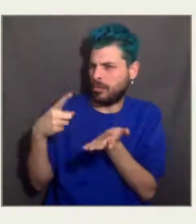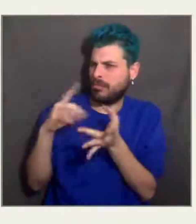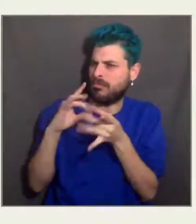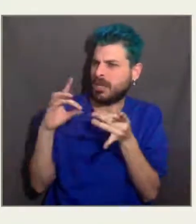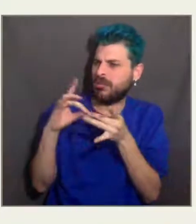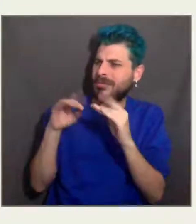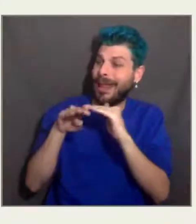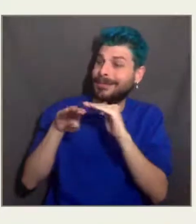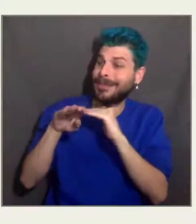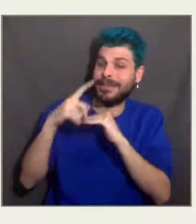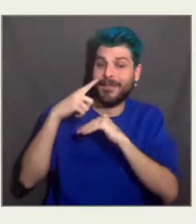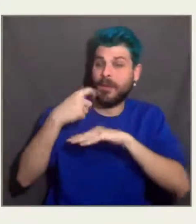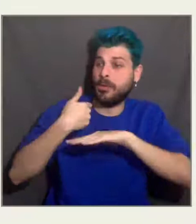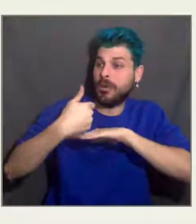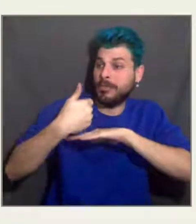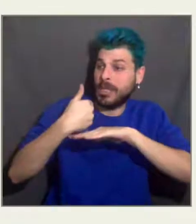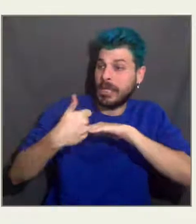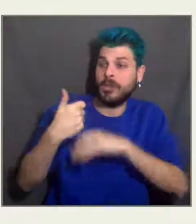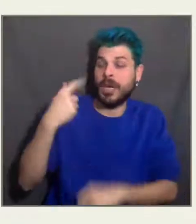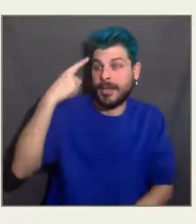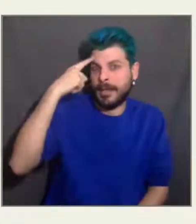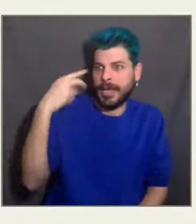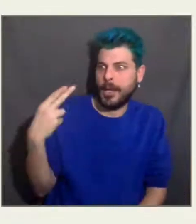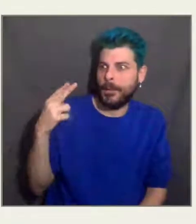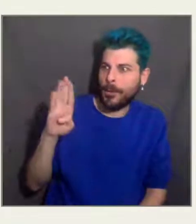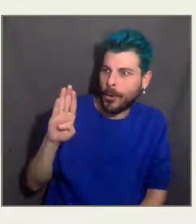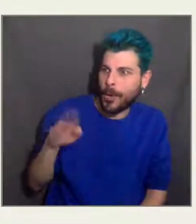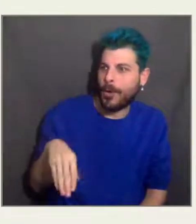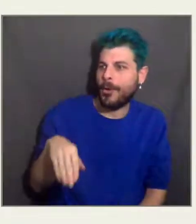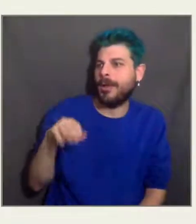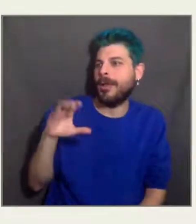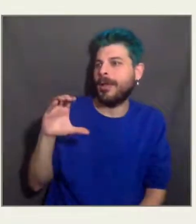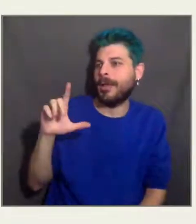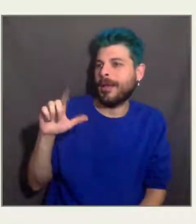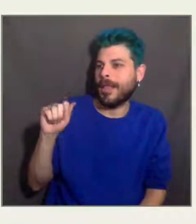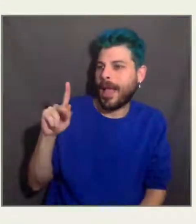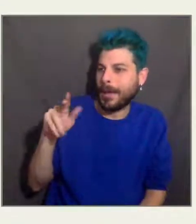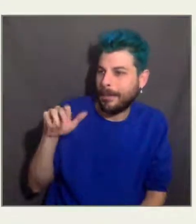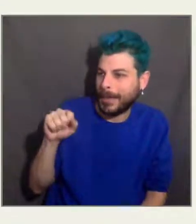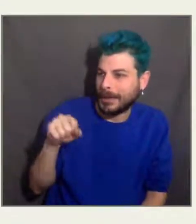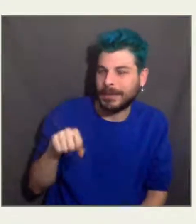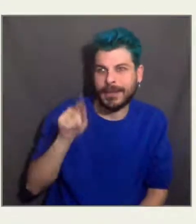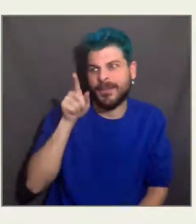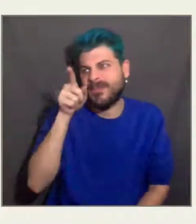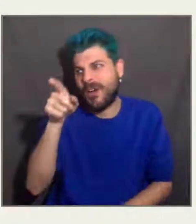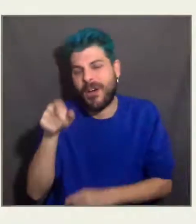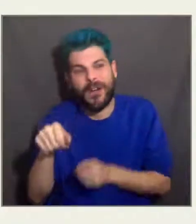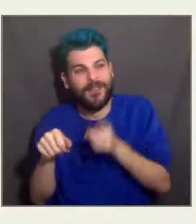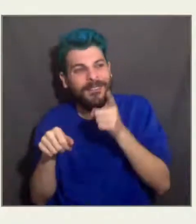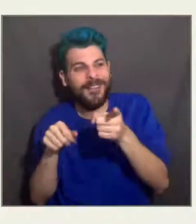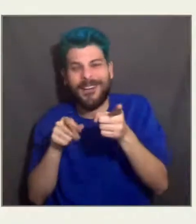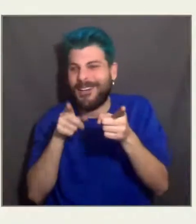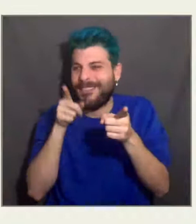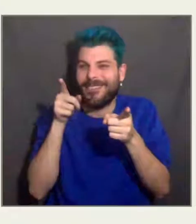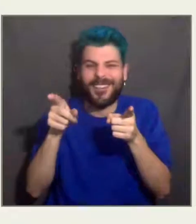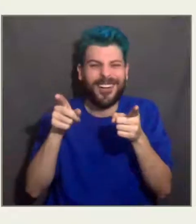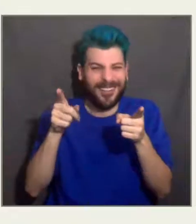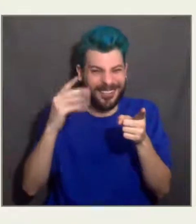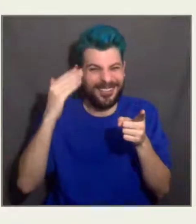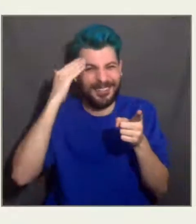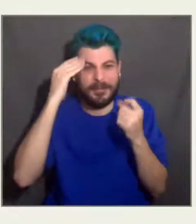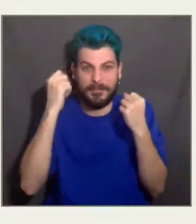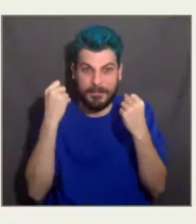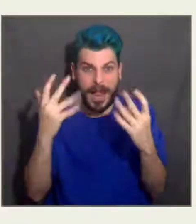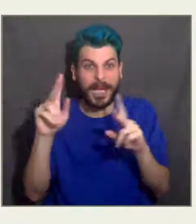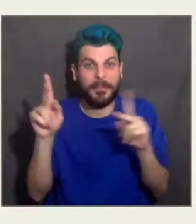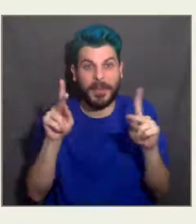I think about Gresham, I think about Clackamas, and I think those are our far out spaces, and there's a lot of low-income people